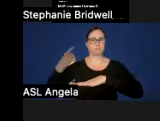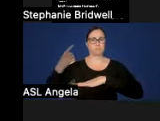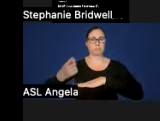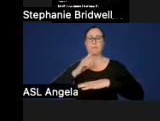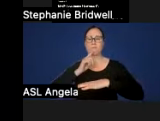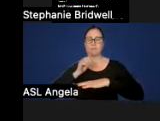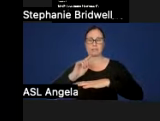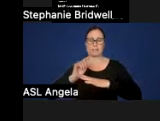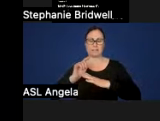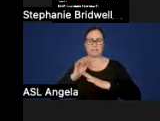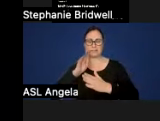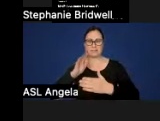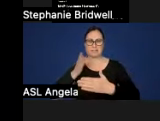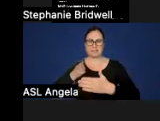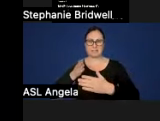And